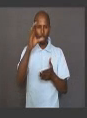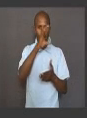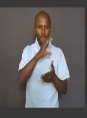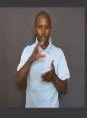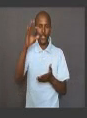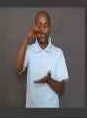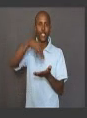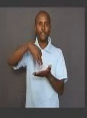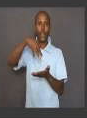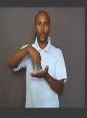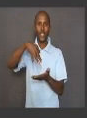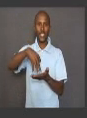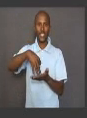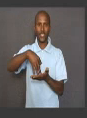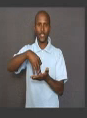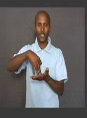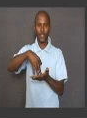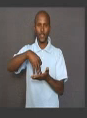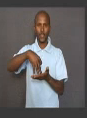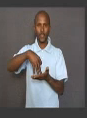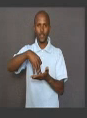Find the frequency.